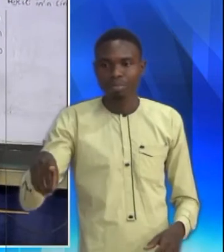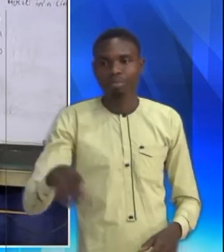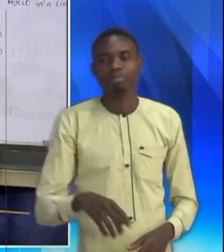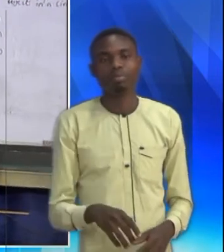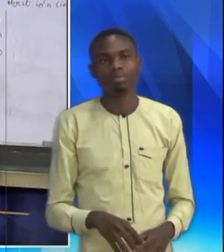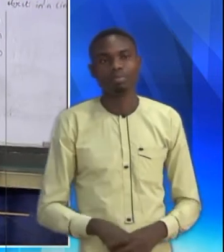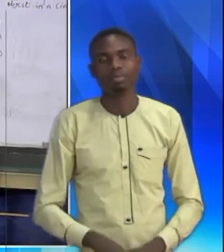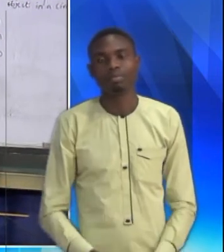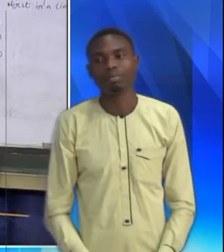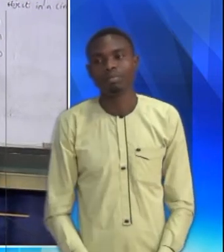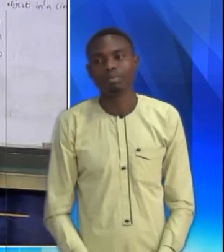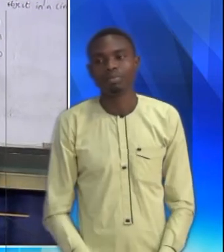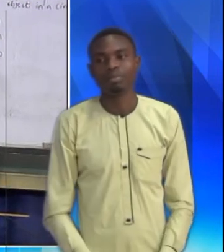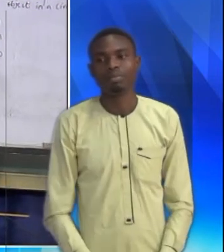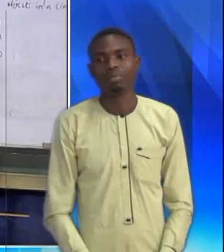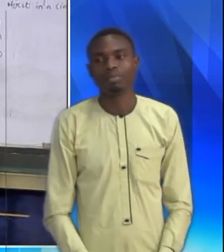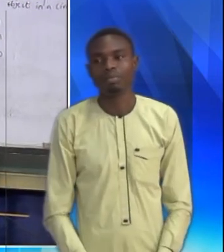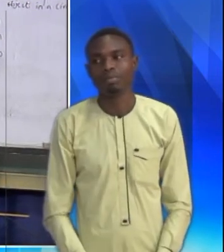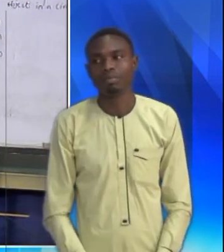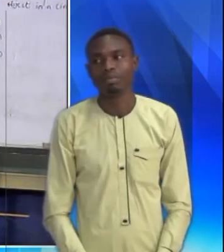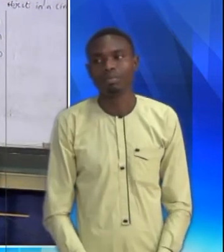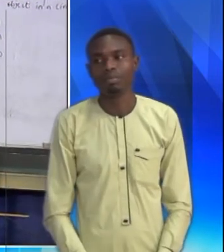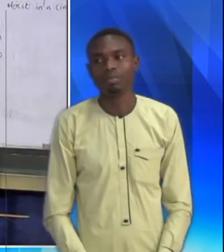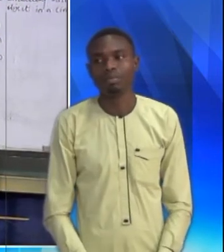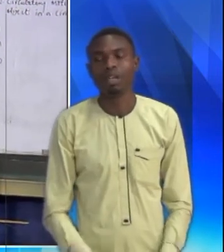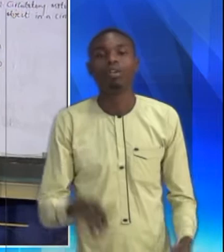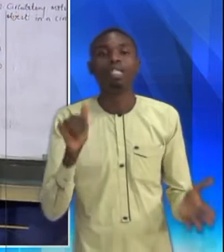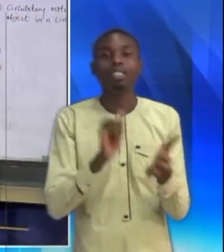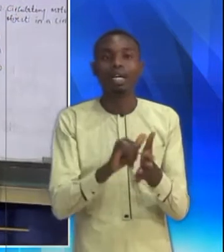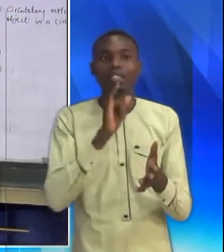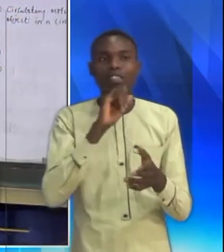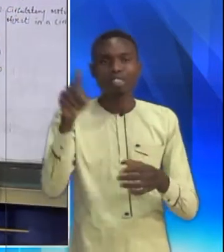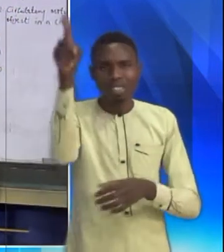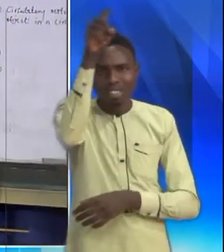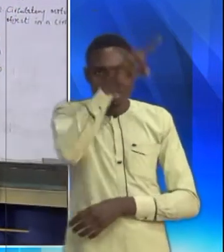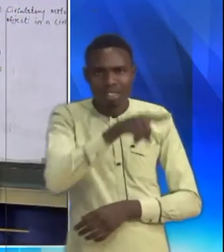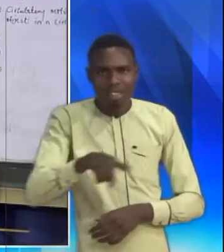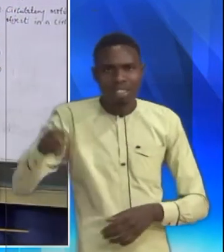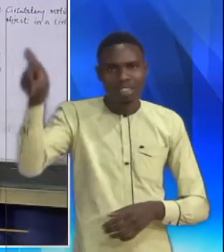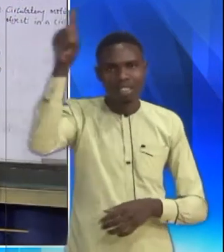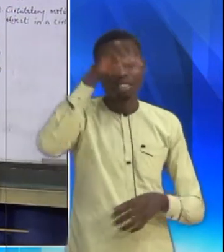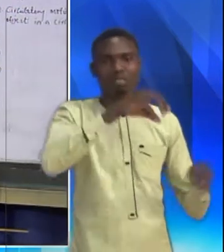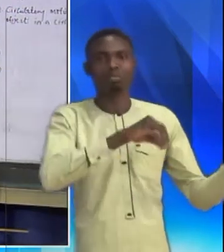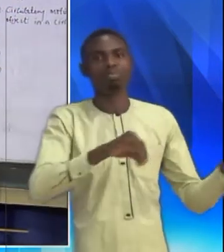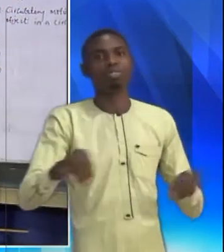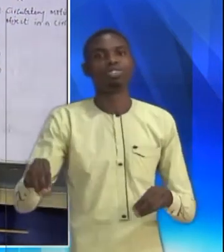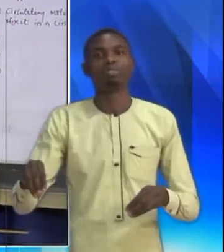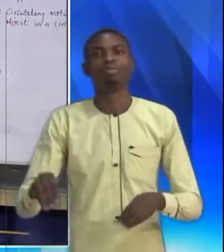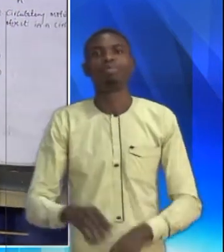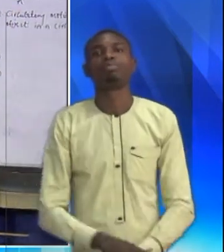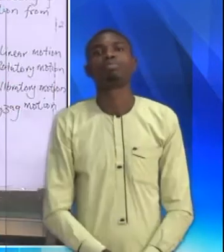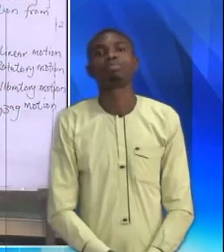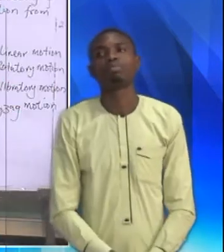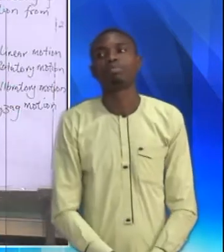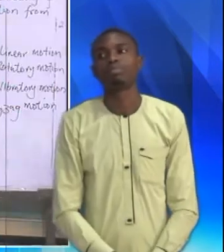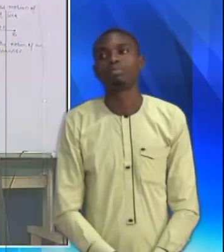This pendulum is doing what is called circulatory motion. Another example is the motion